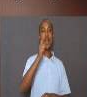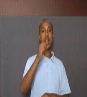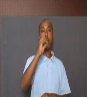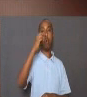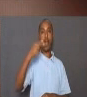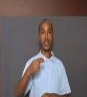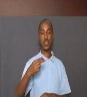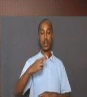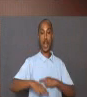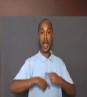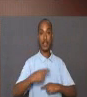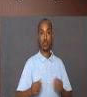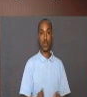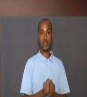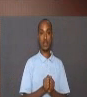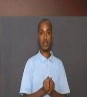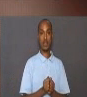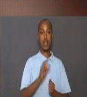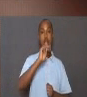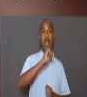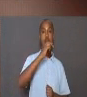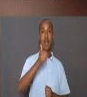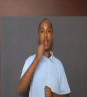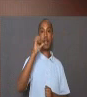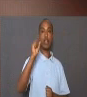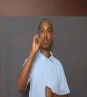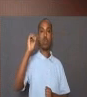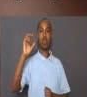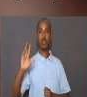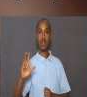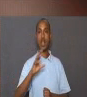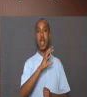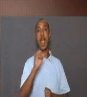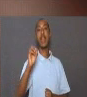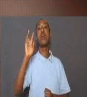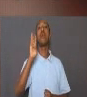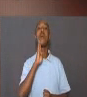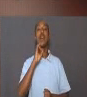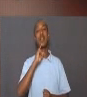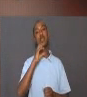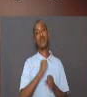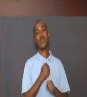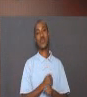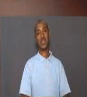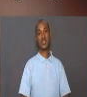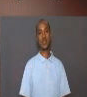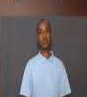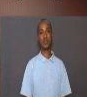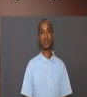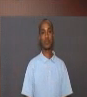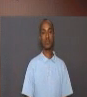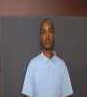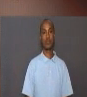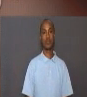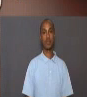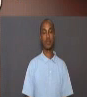and sodium hydroxide react, sodium sulfite and water are produced.